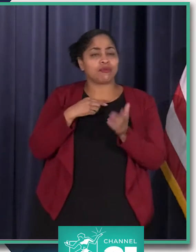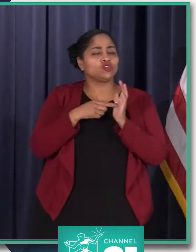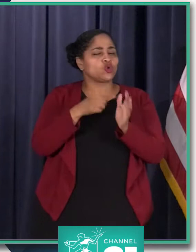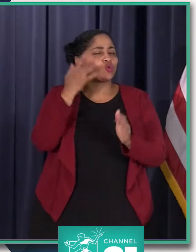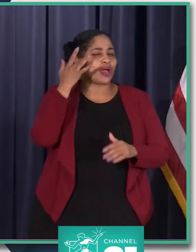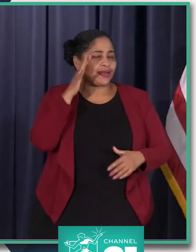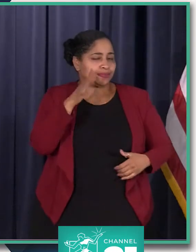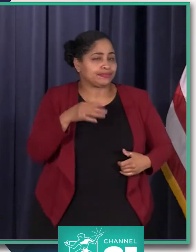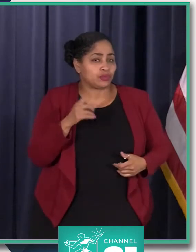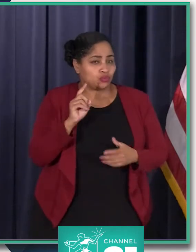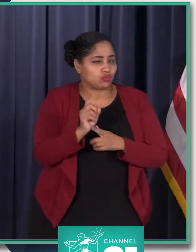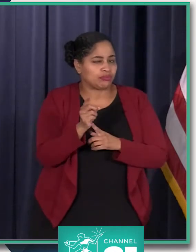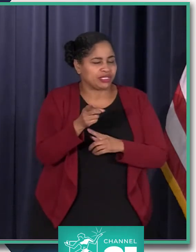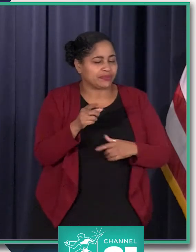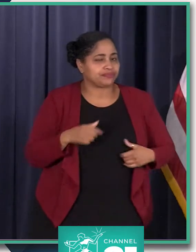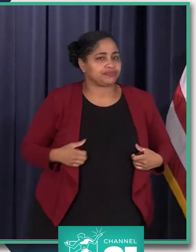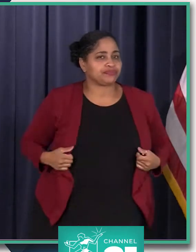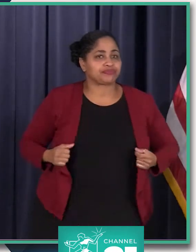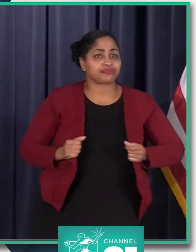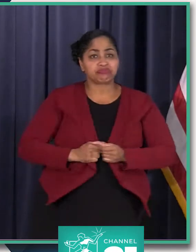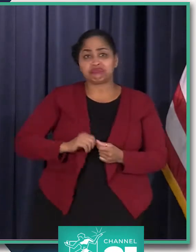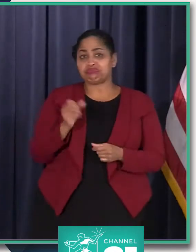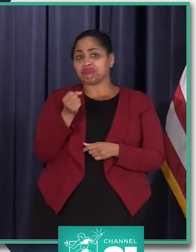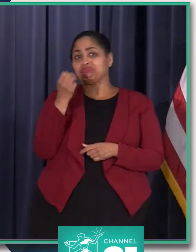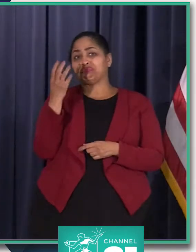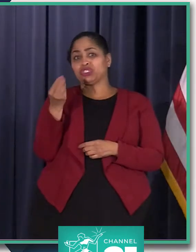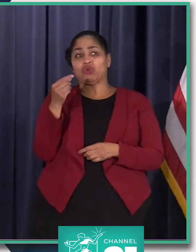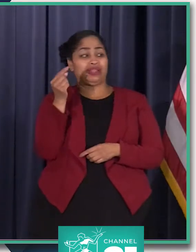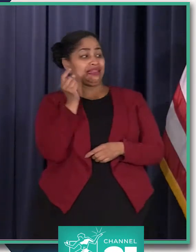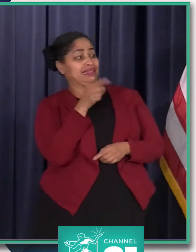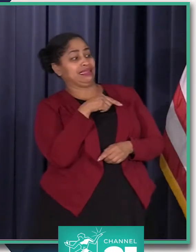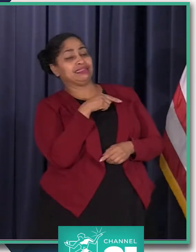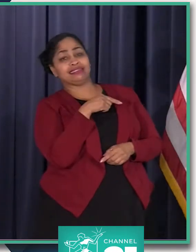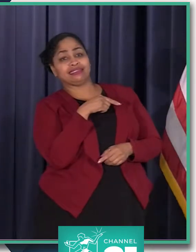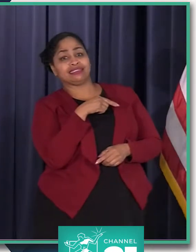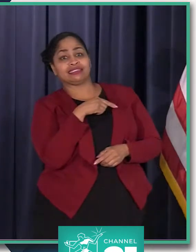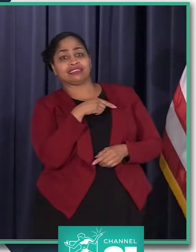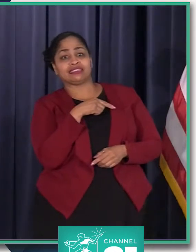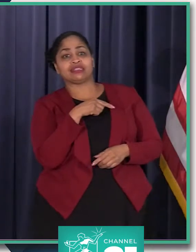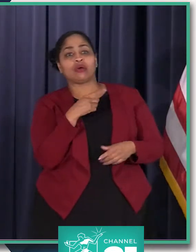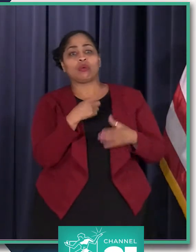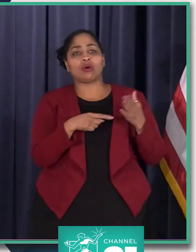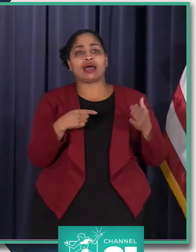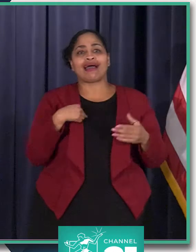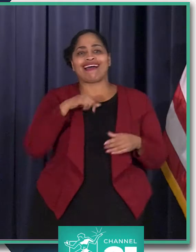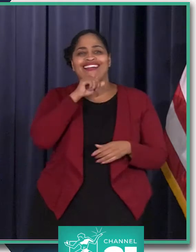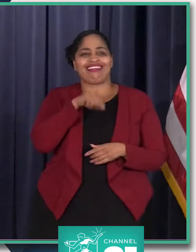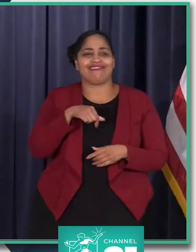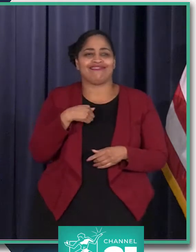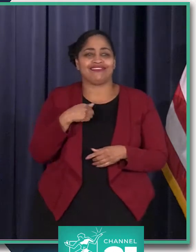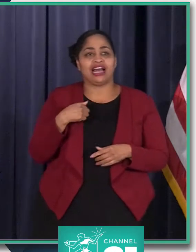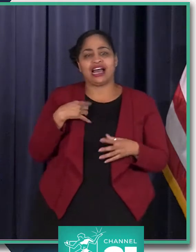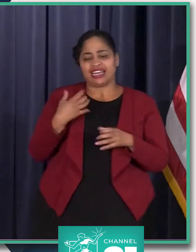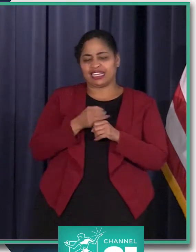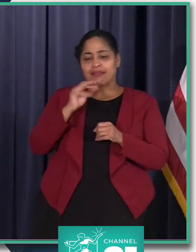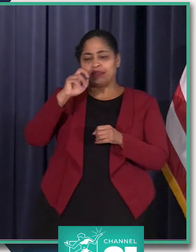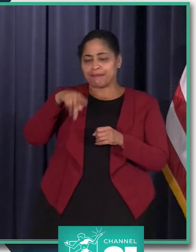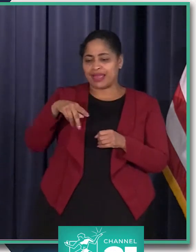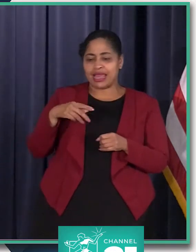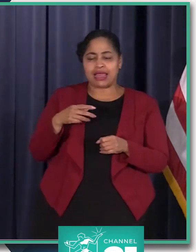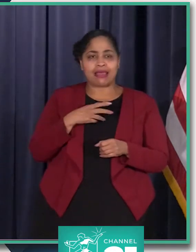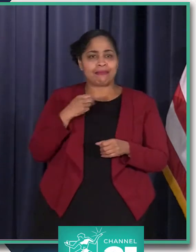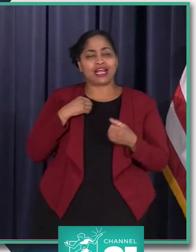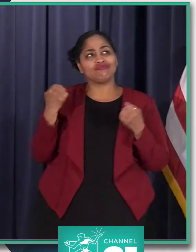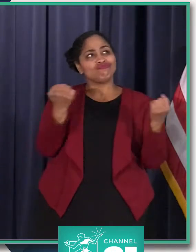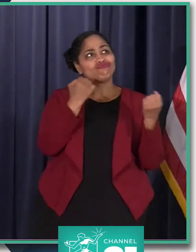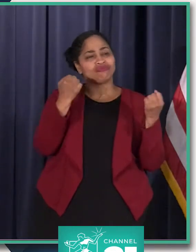why in a minute. So this is what I love. I drive the neighborhoods, I got my maps, but this is